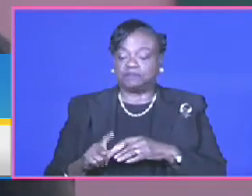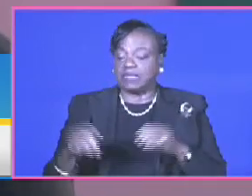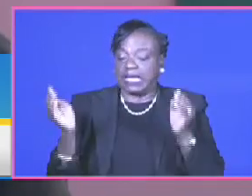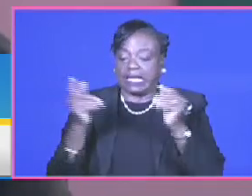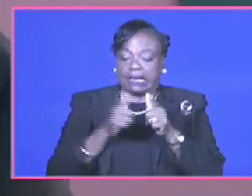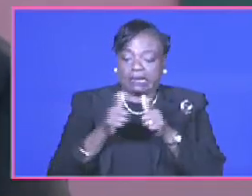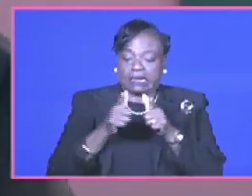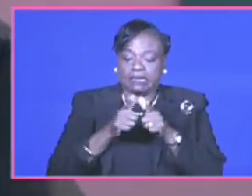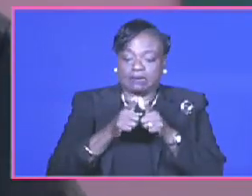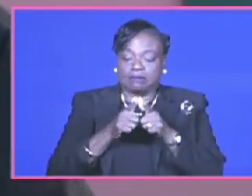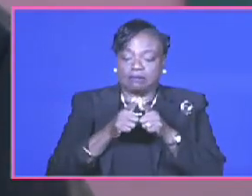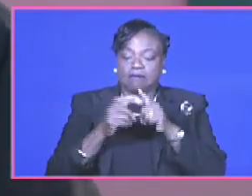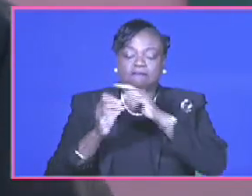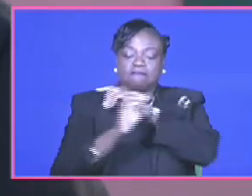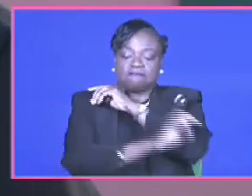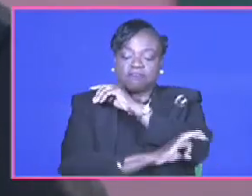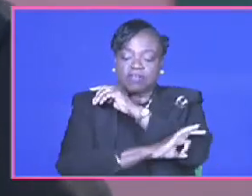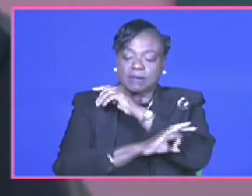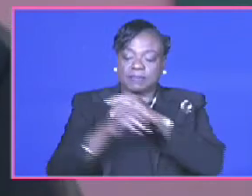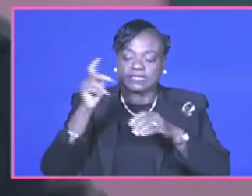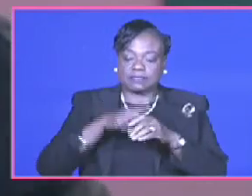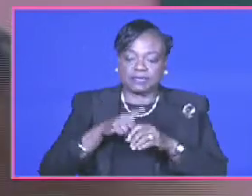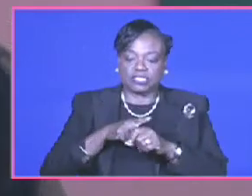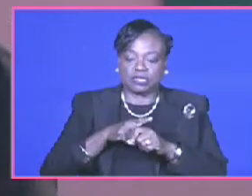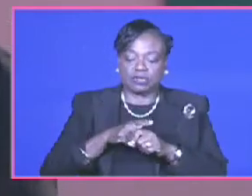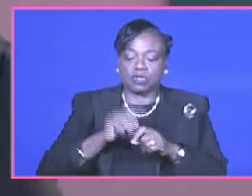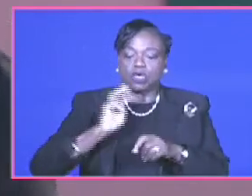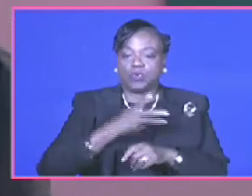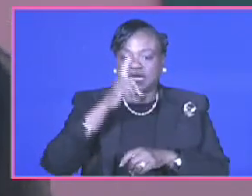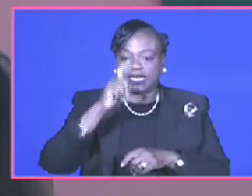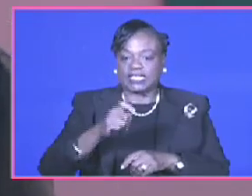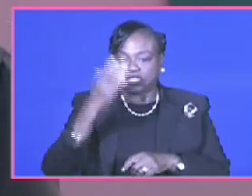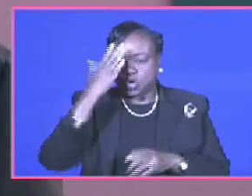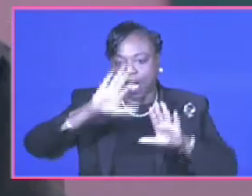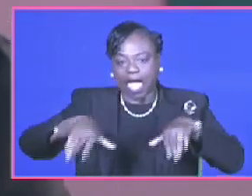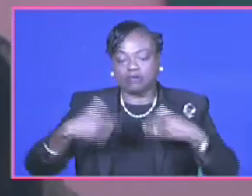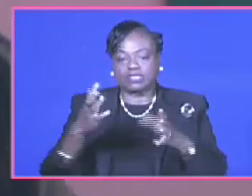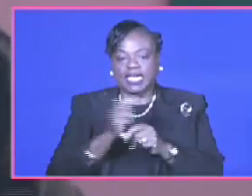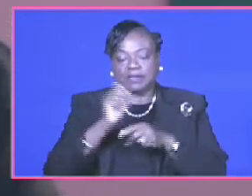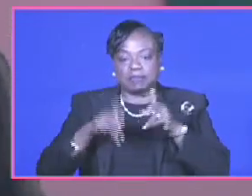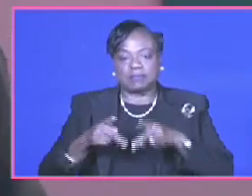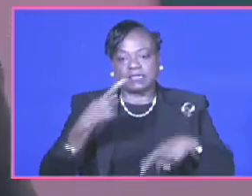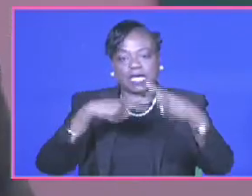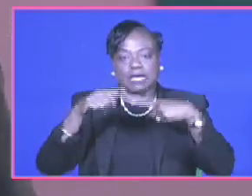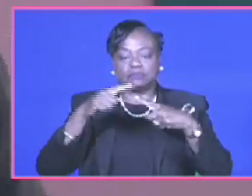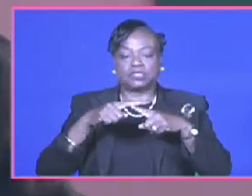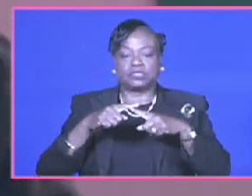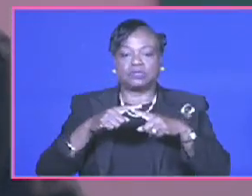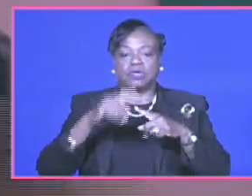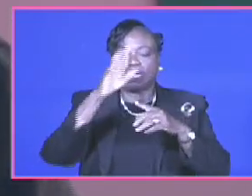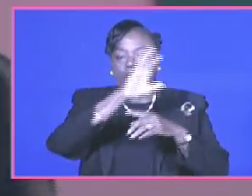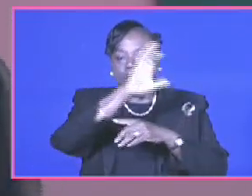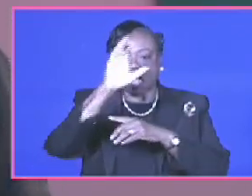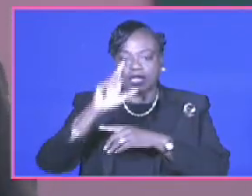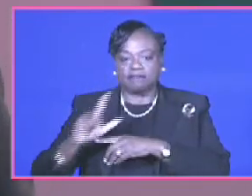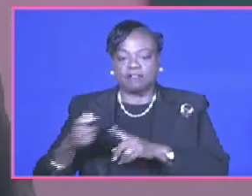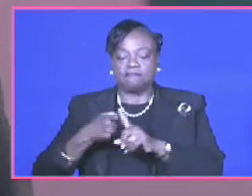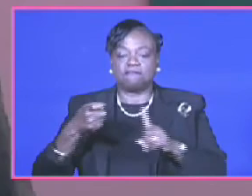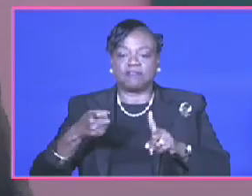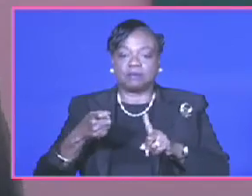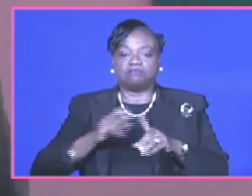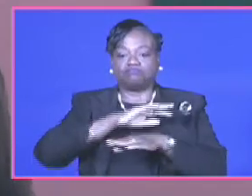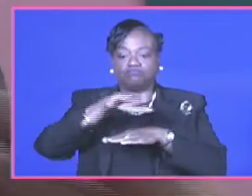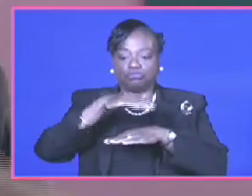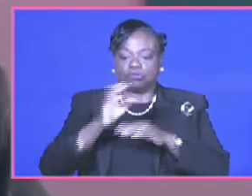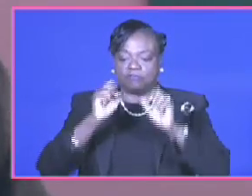a plan that figures out how to get people to come to Carnival from overseas, thereby bringing foreign reserves